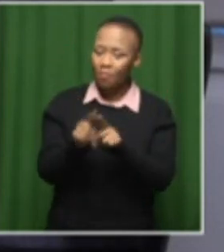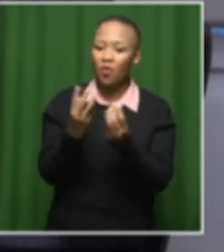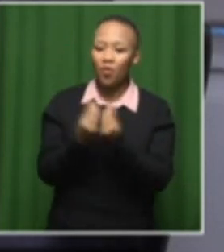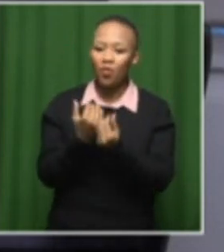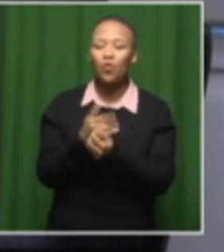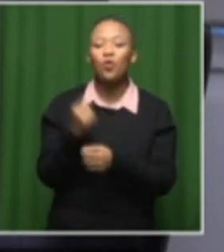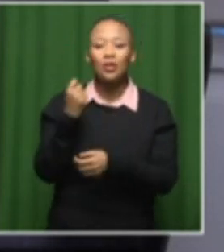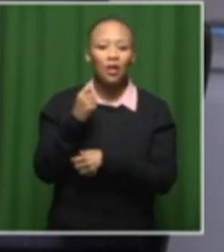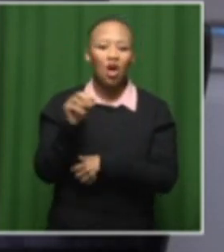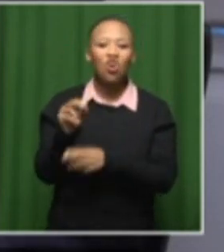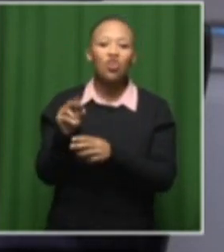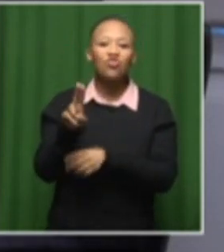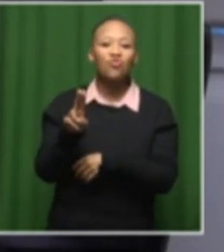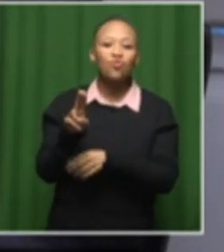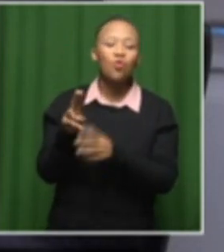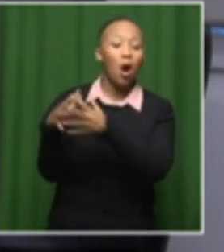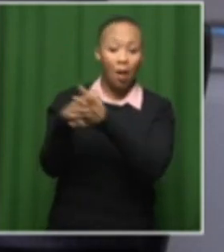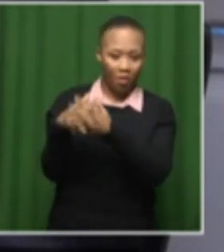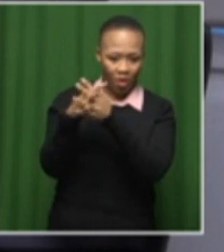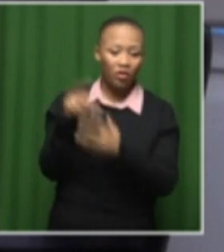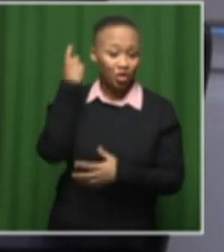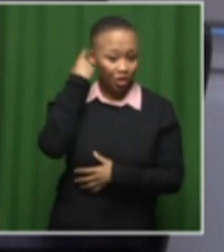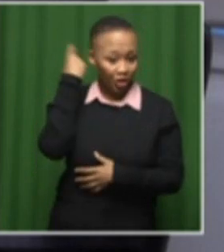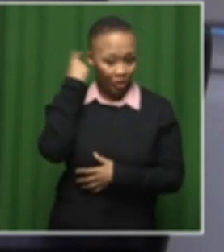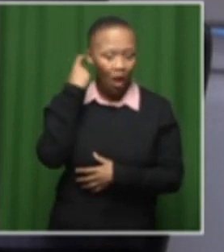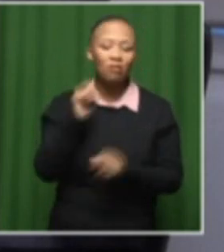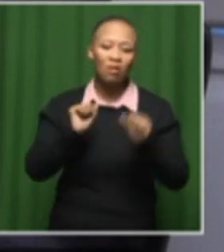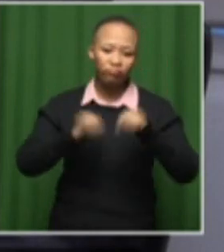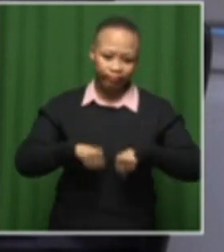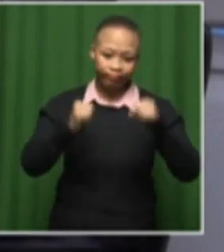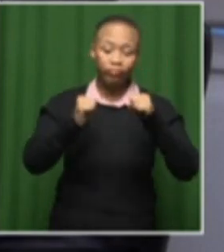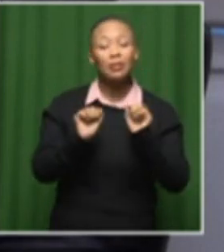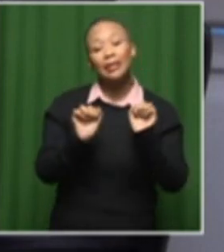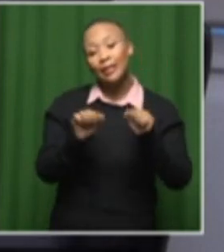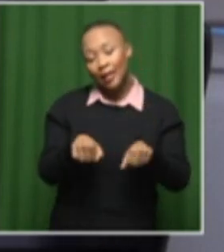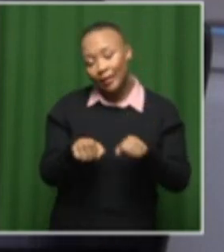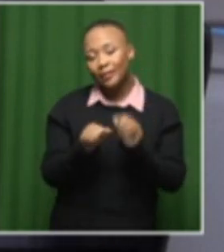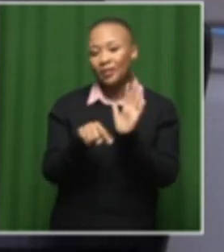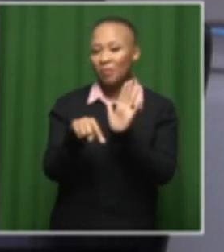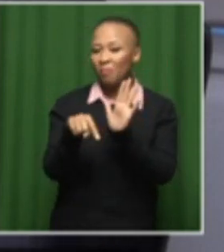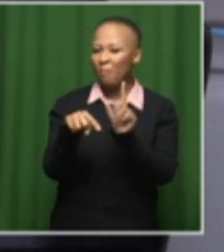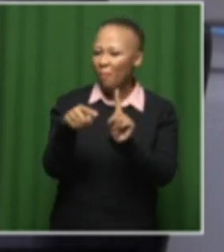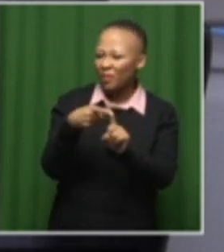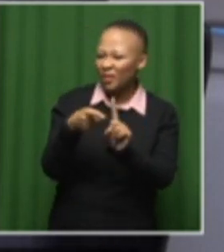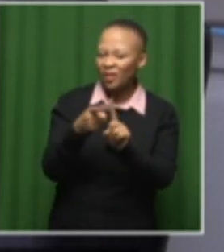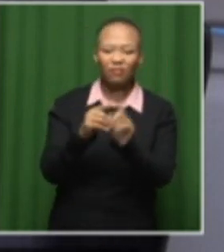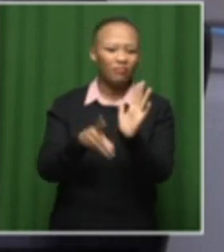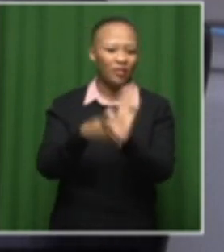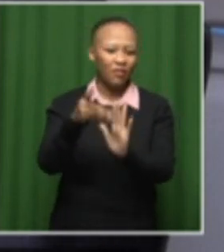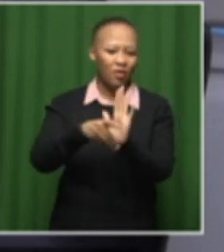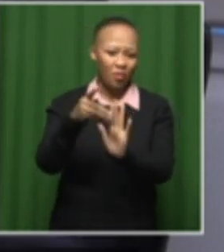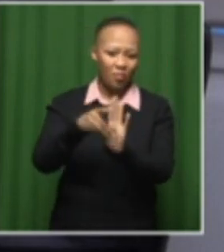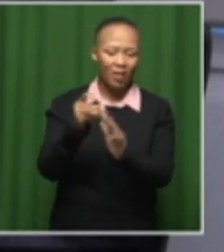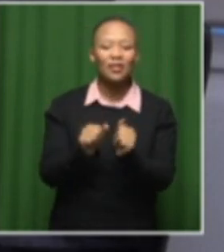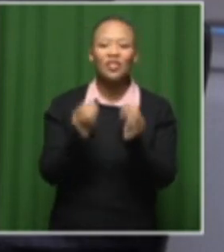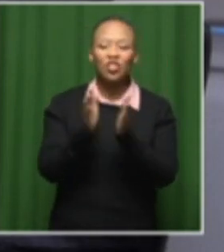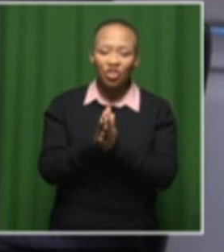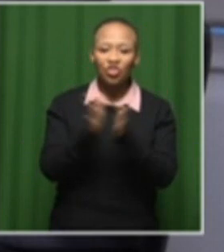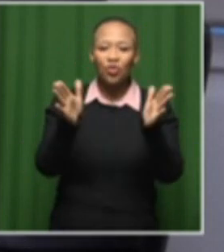Commerce and all that. So positive developments. The UN General Assembly moment is a